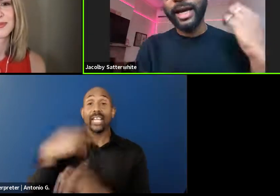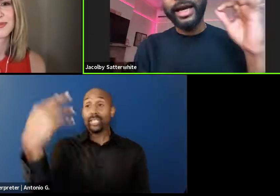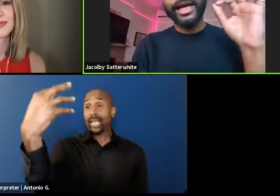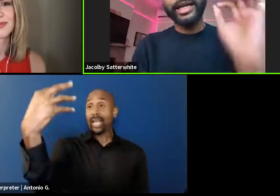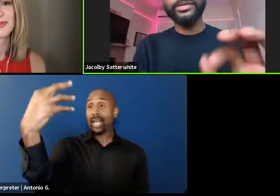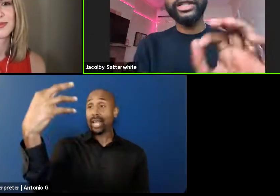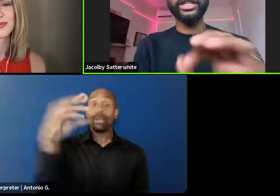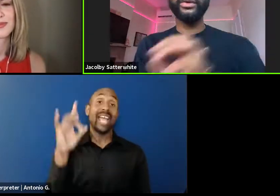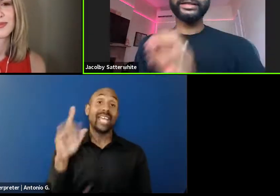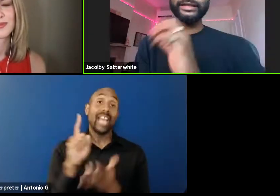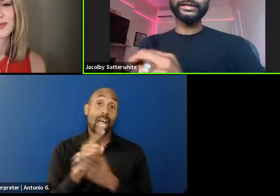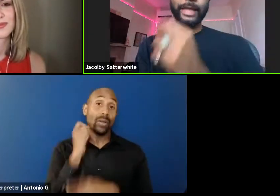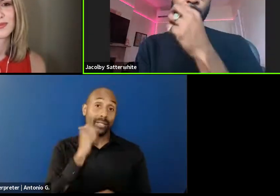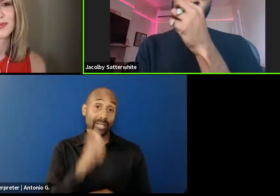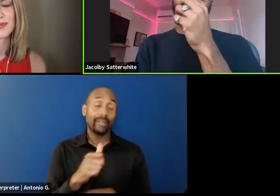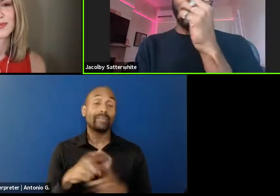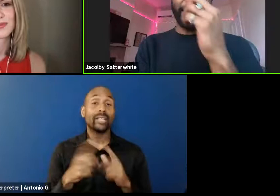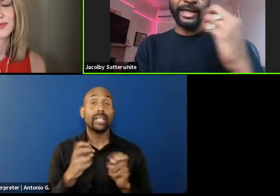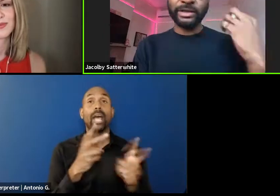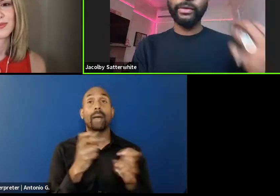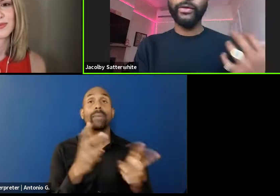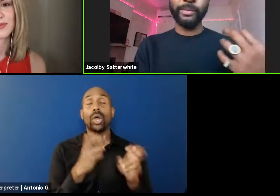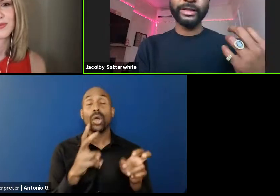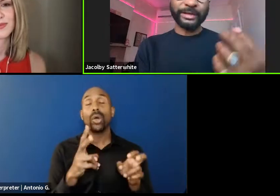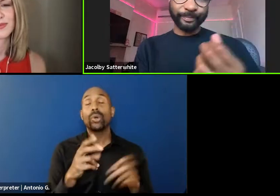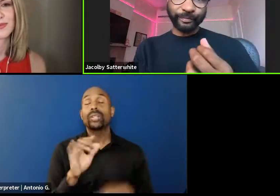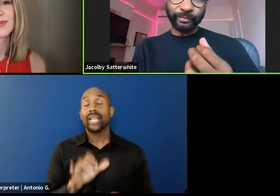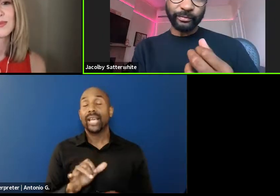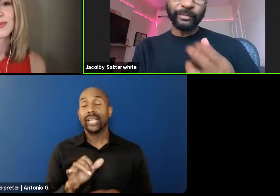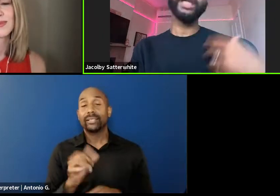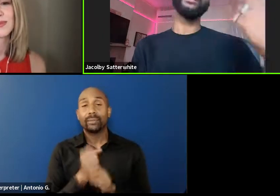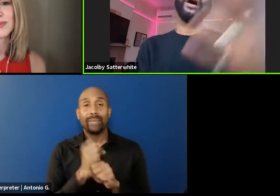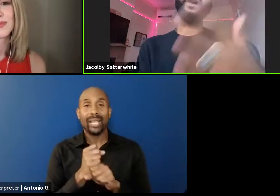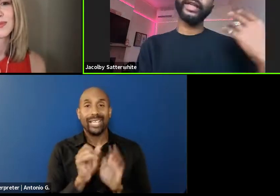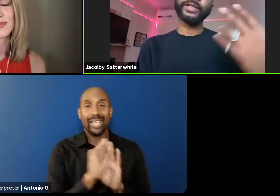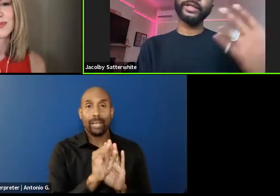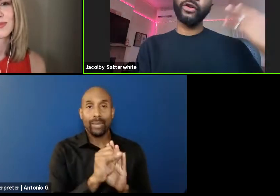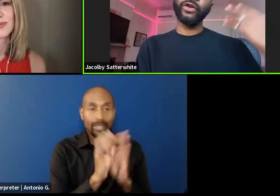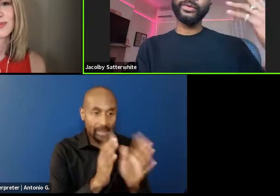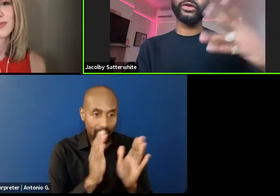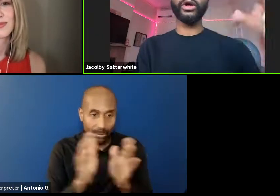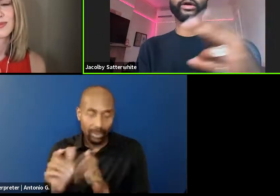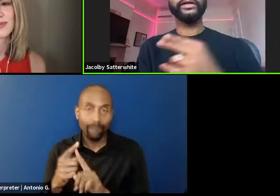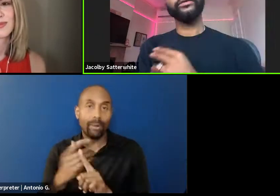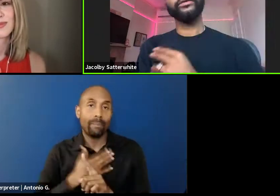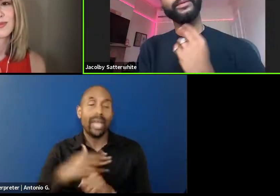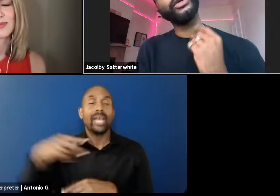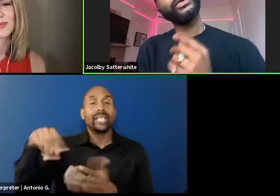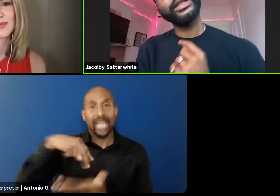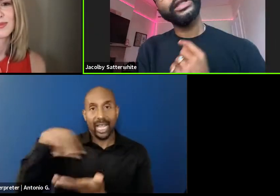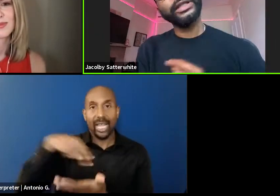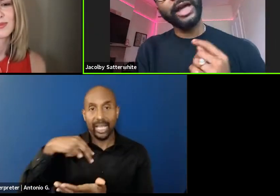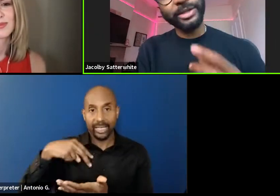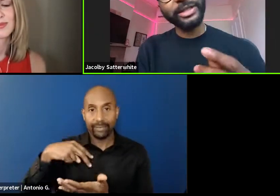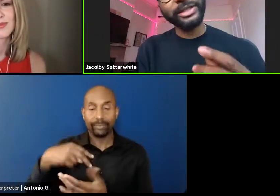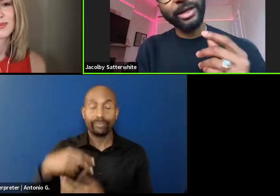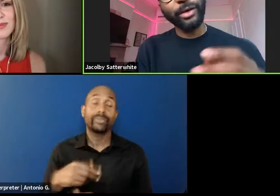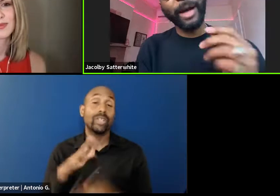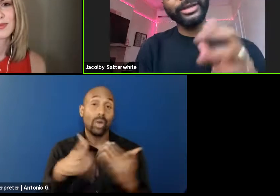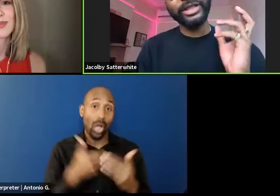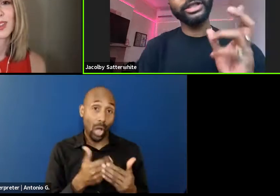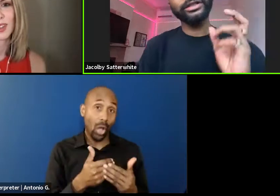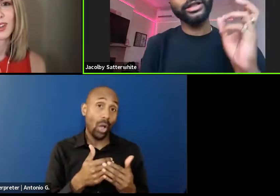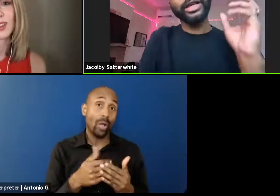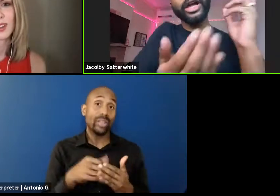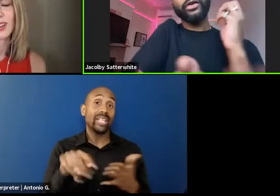make image sequences out of my dance performance. And all the dance performances choreographed around me using these objects that